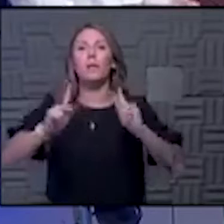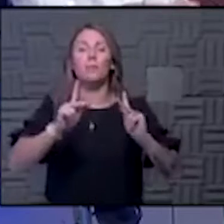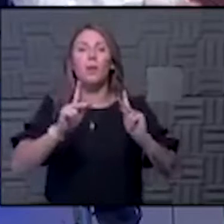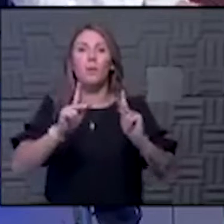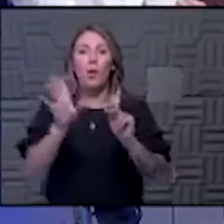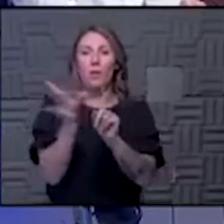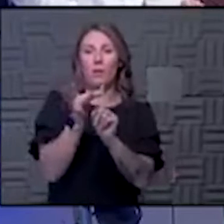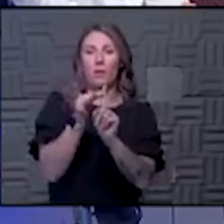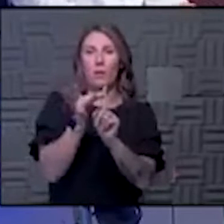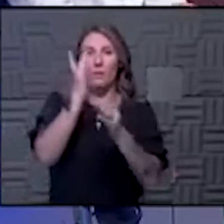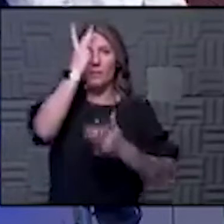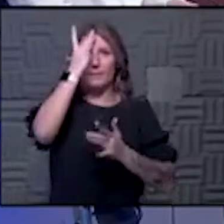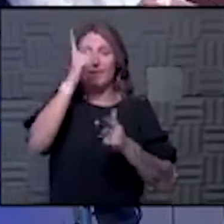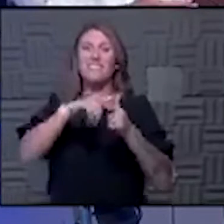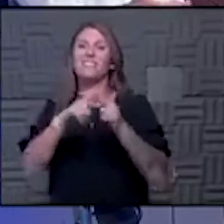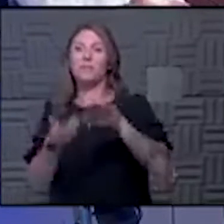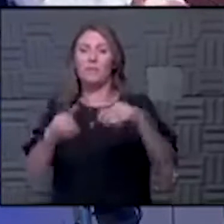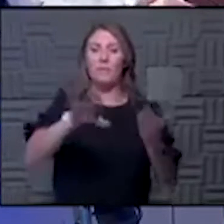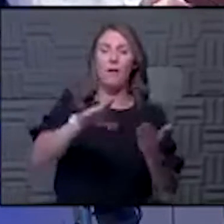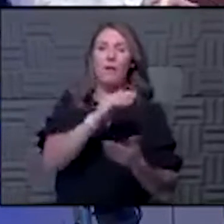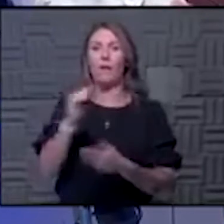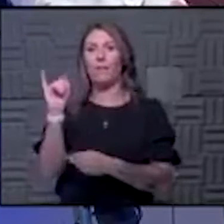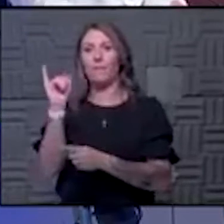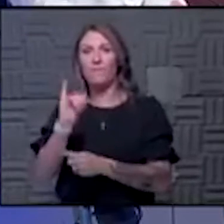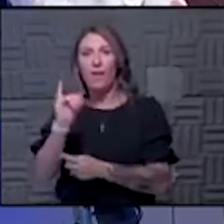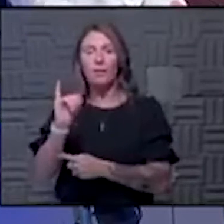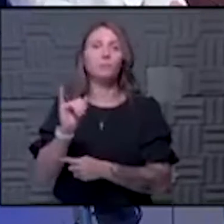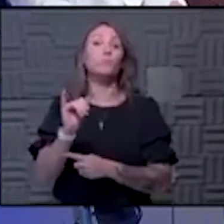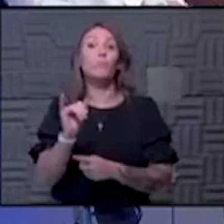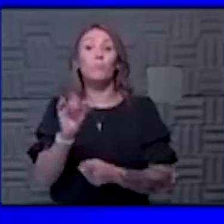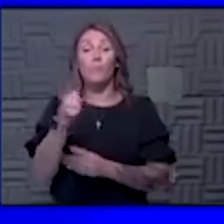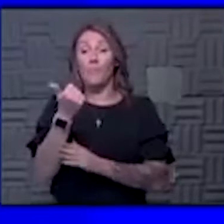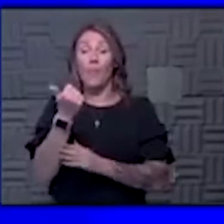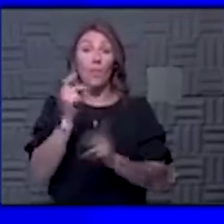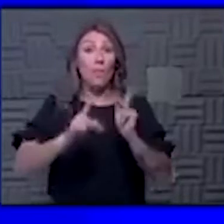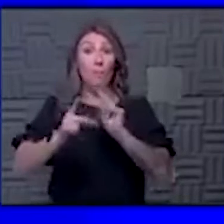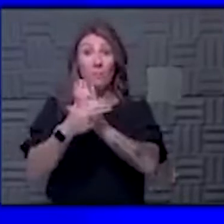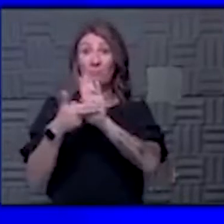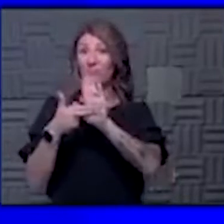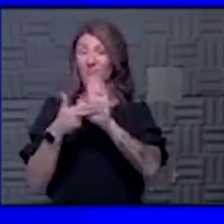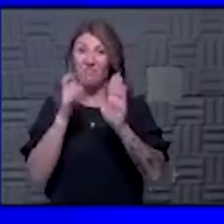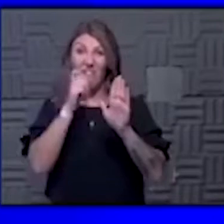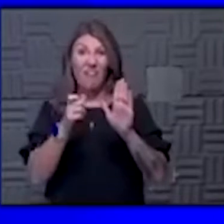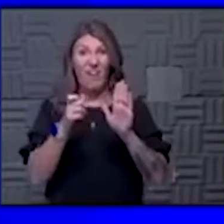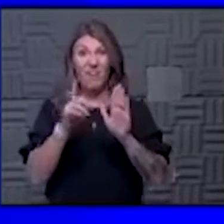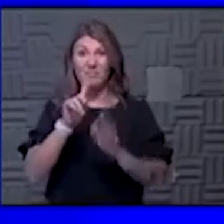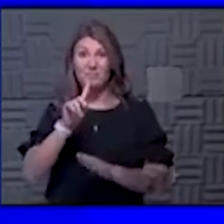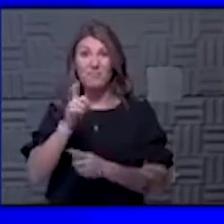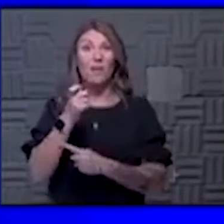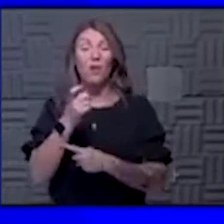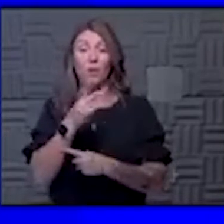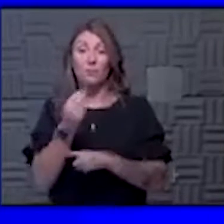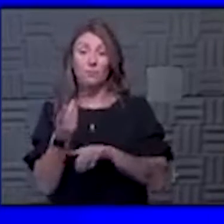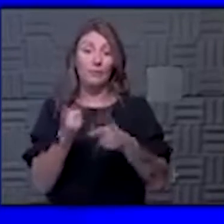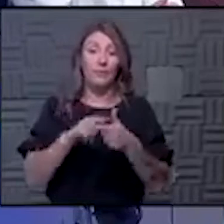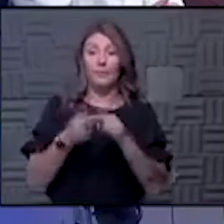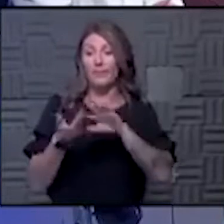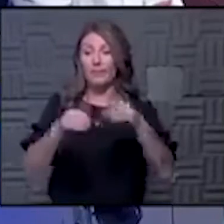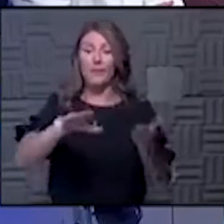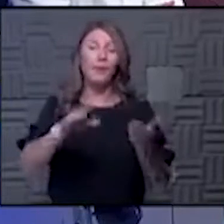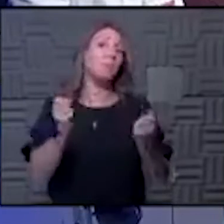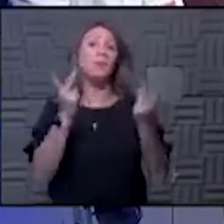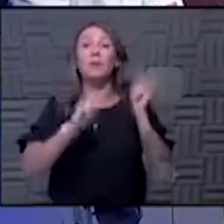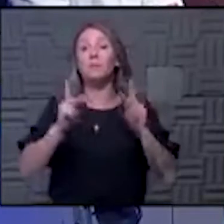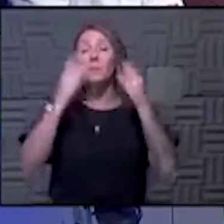many actual infections we know about, because Yeah. there are other people who don't get diagnosed and die. That's as well, right. But You know, there's many more who. In the New England Journal